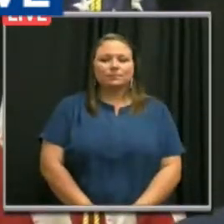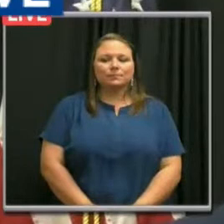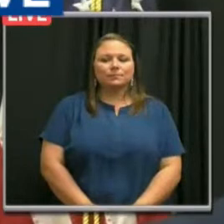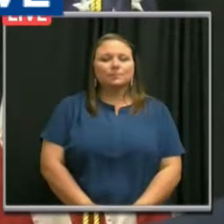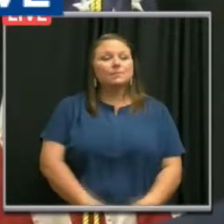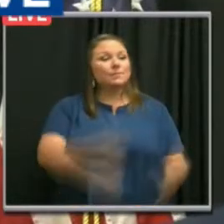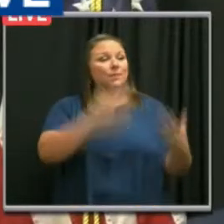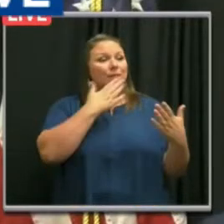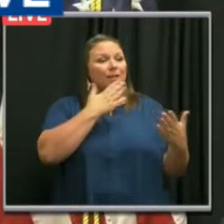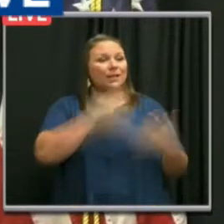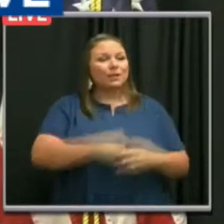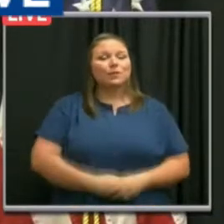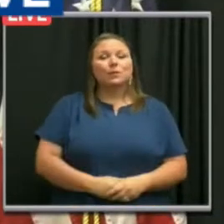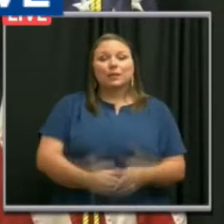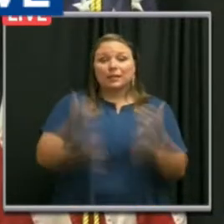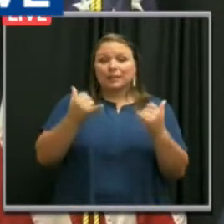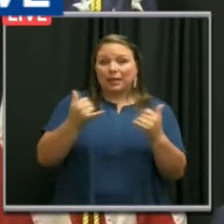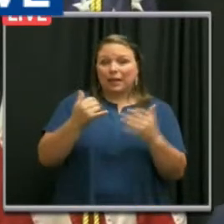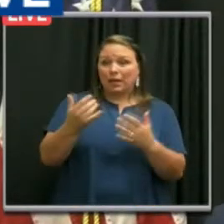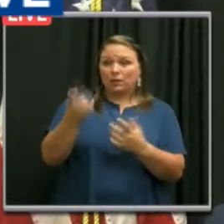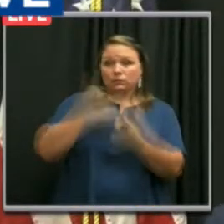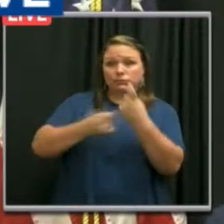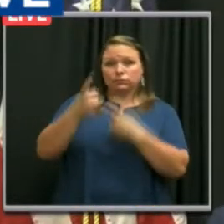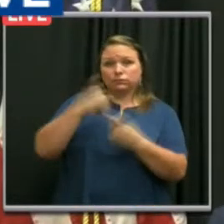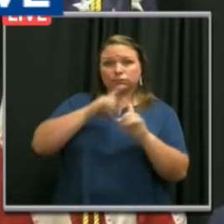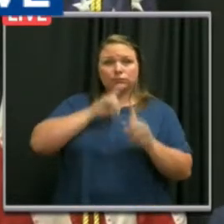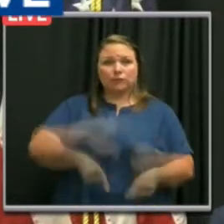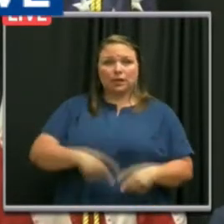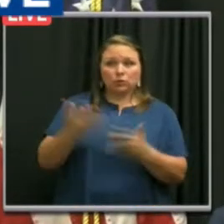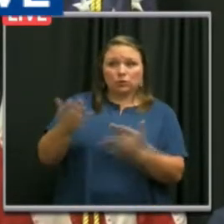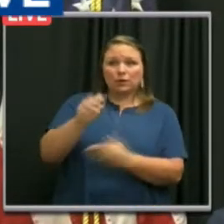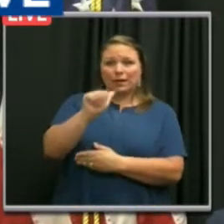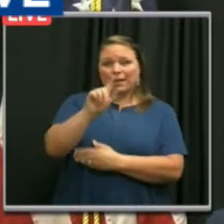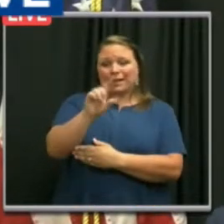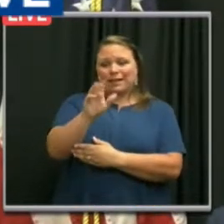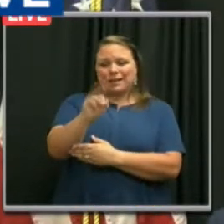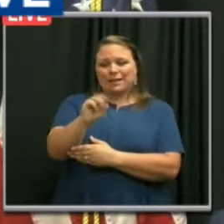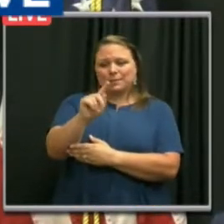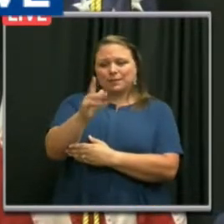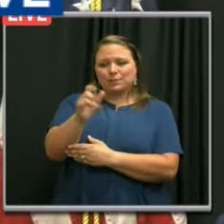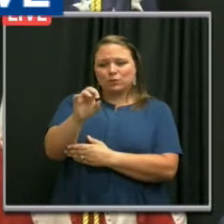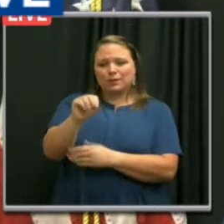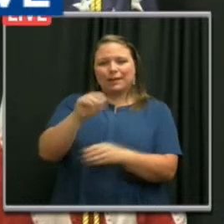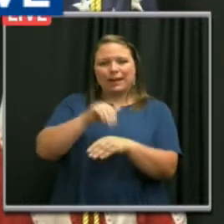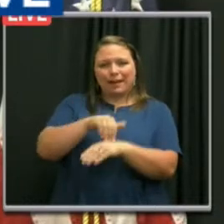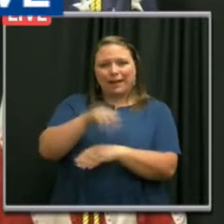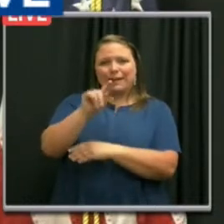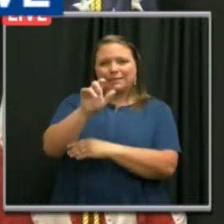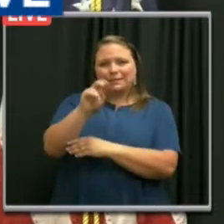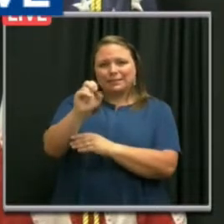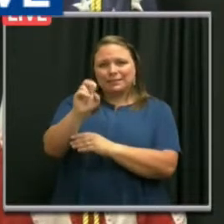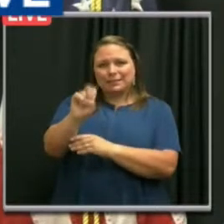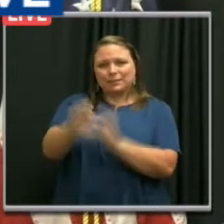Thank you, Ms. Long. We'll now begin taking media questions, starting with Adam Tamburin at the Tennessean. Adam, you're on the air.